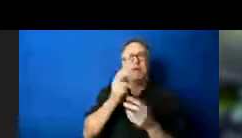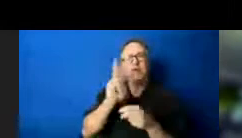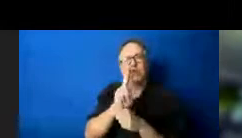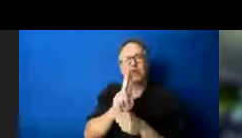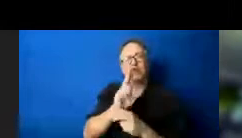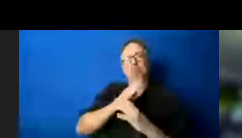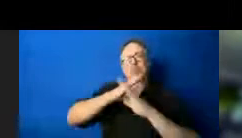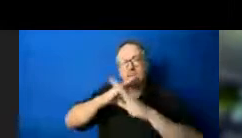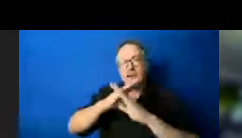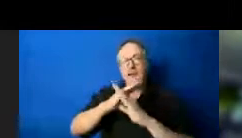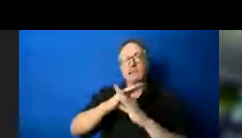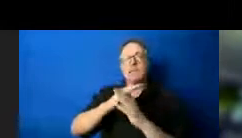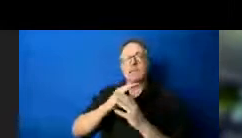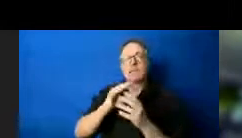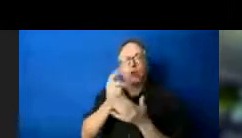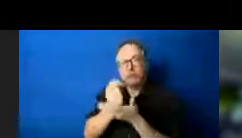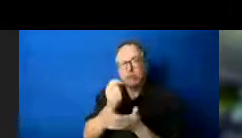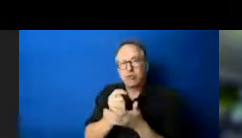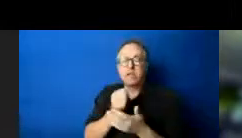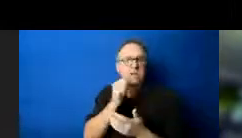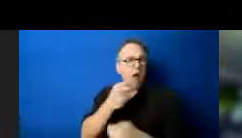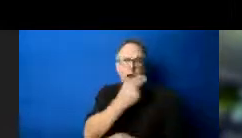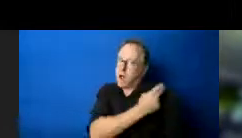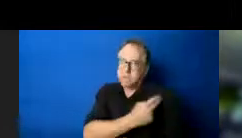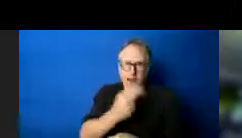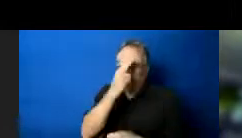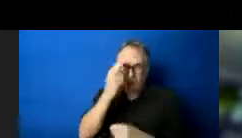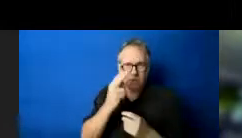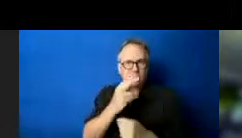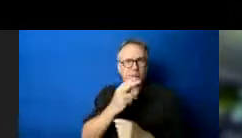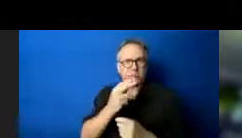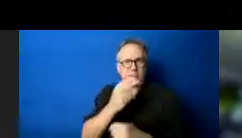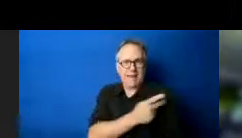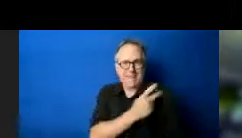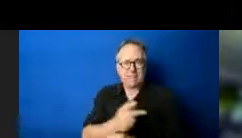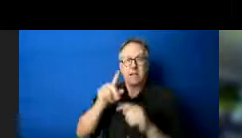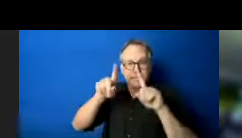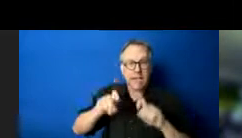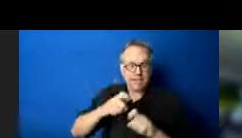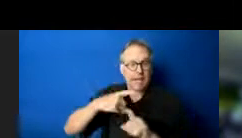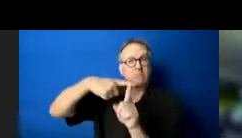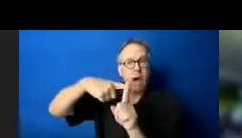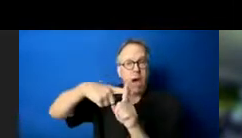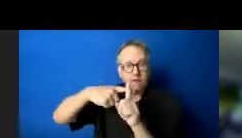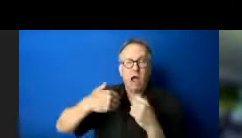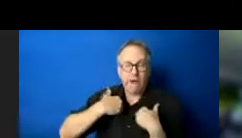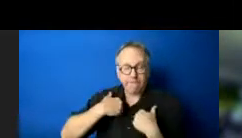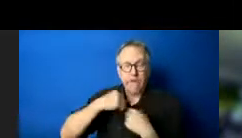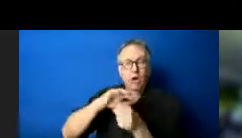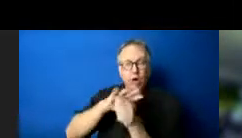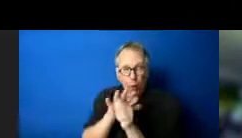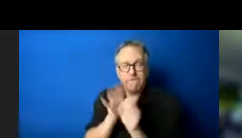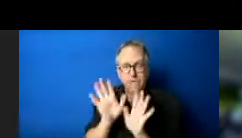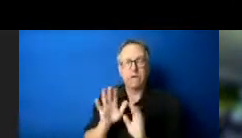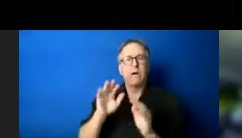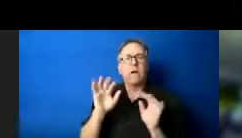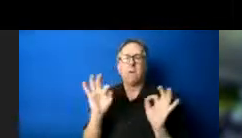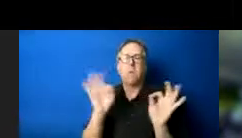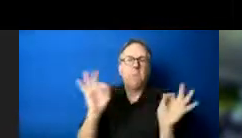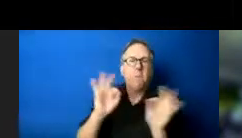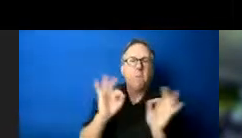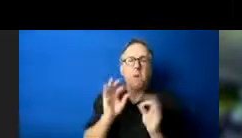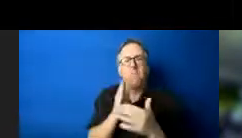treat eligible non-hospitalized patients who have tested positive for COVID-19 and who have mild to